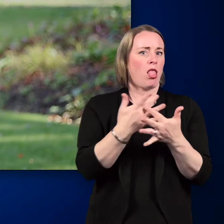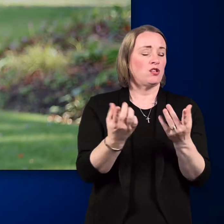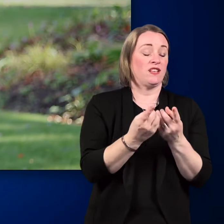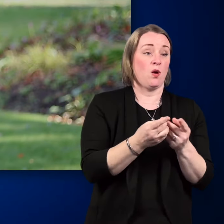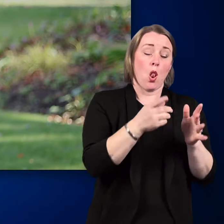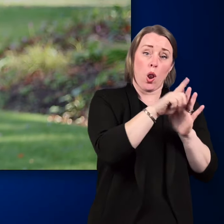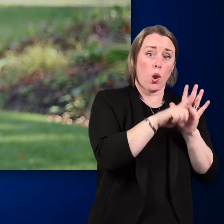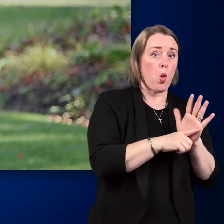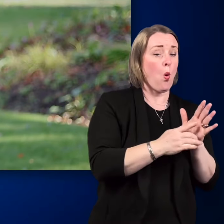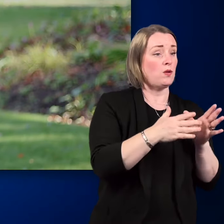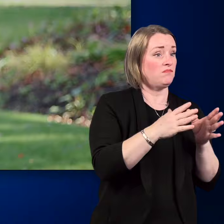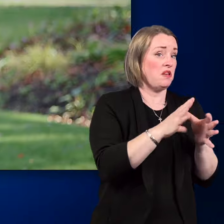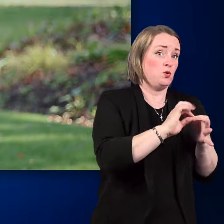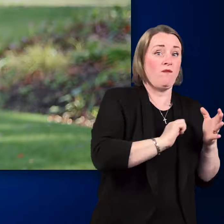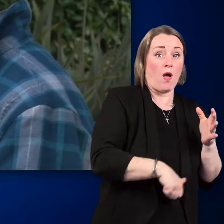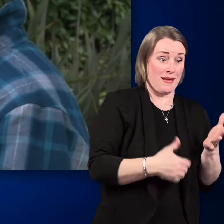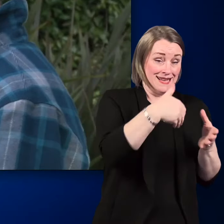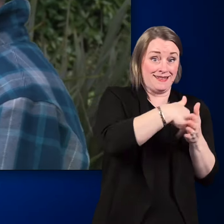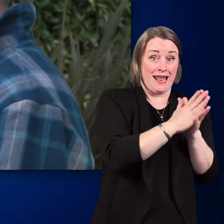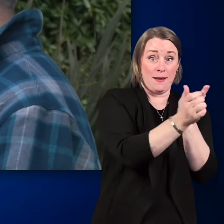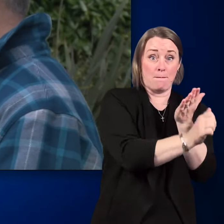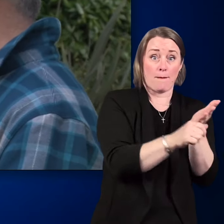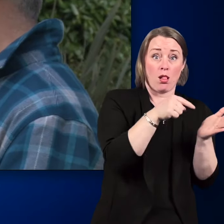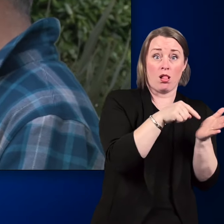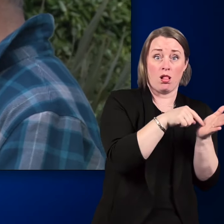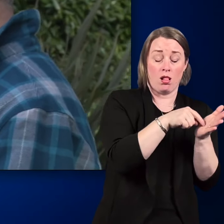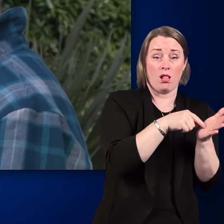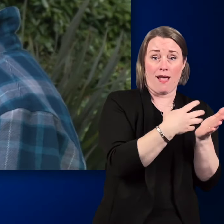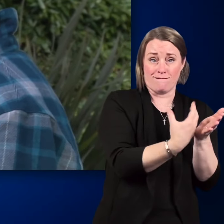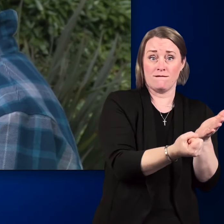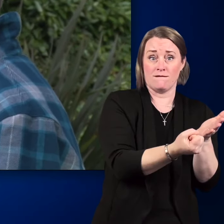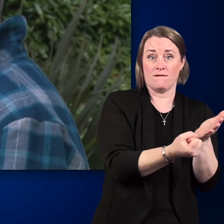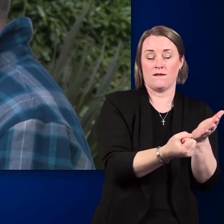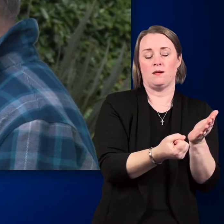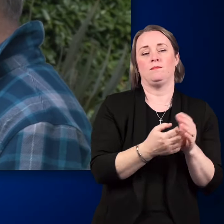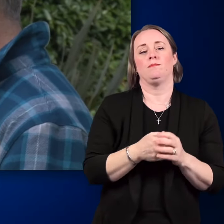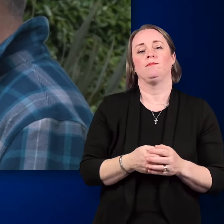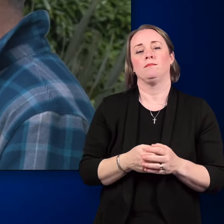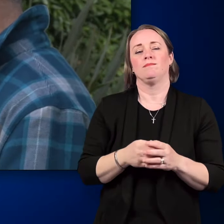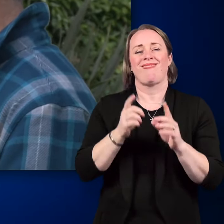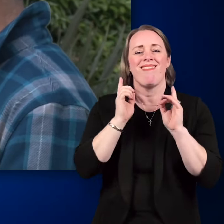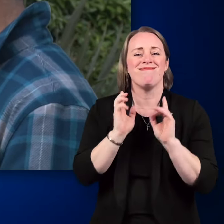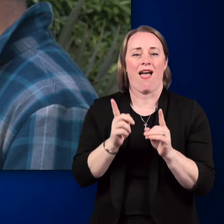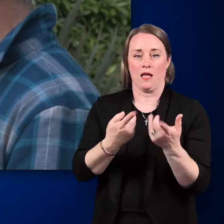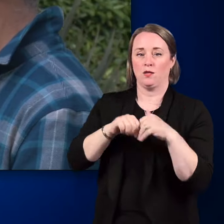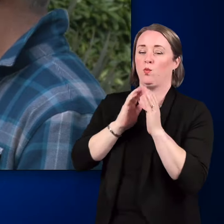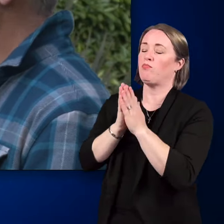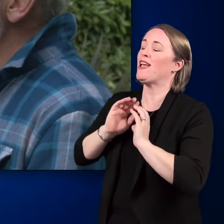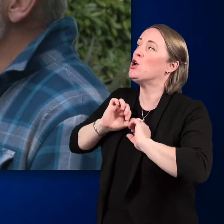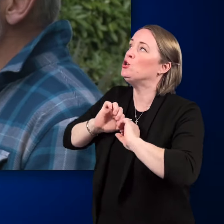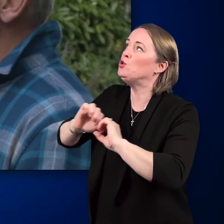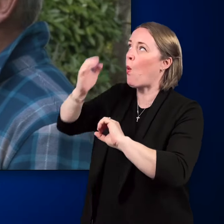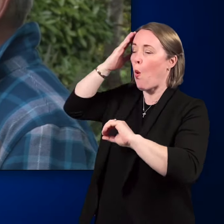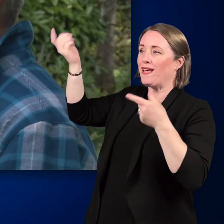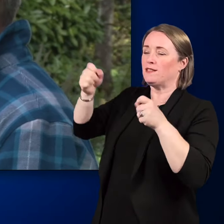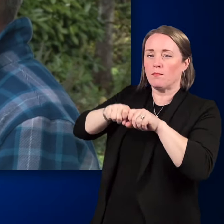all aspects of life. It's why we pray, Your kingdom come, Your